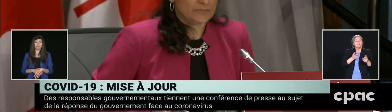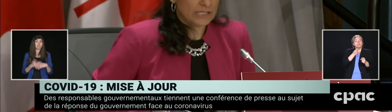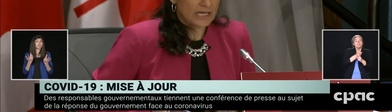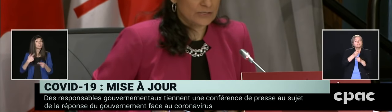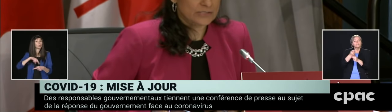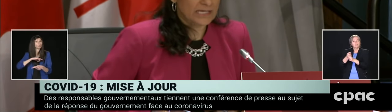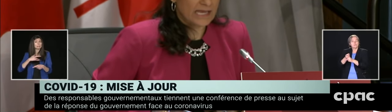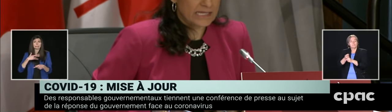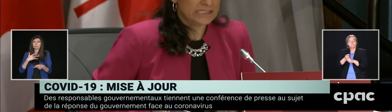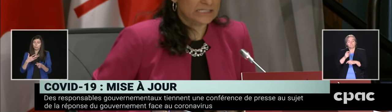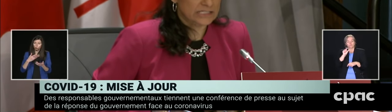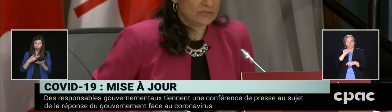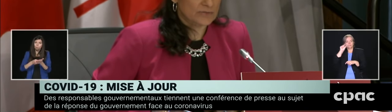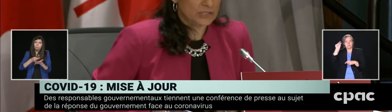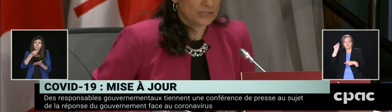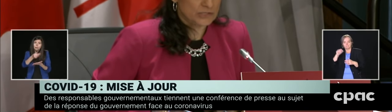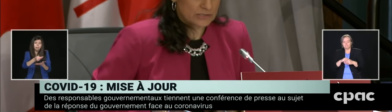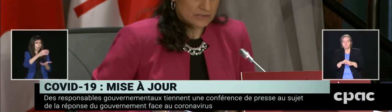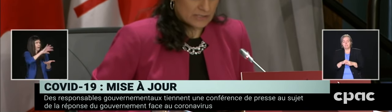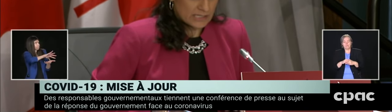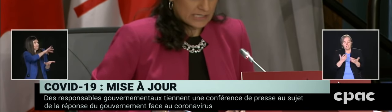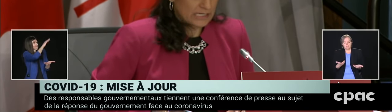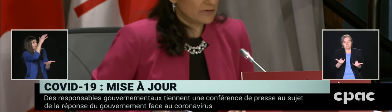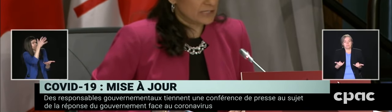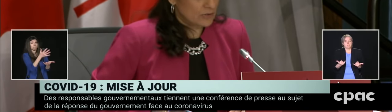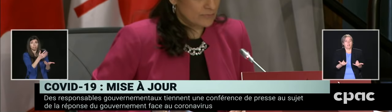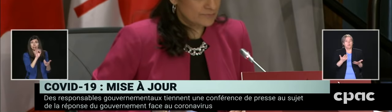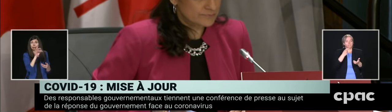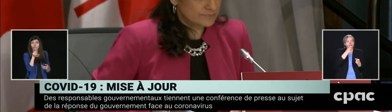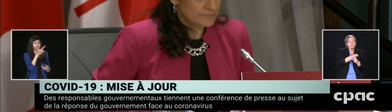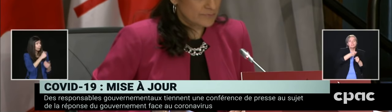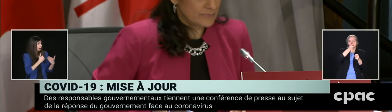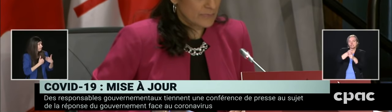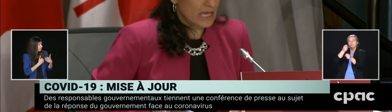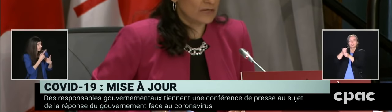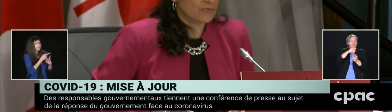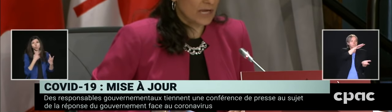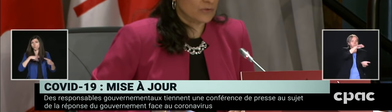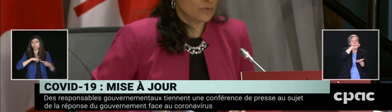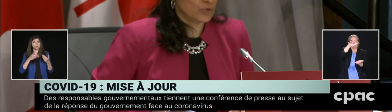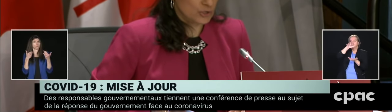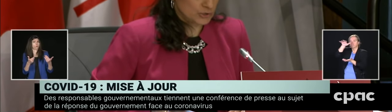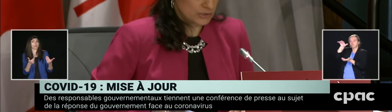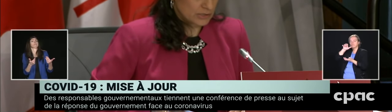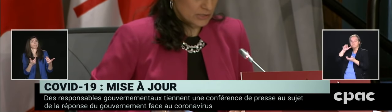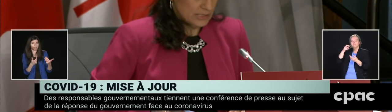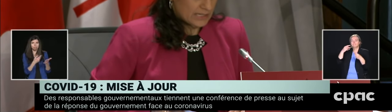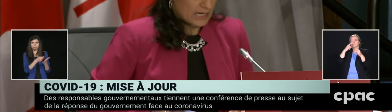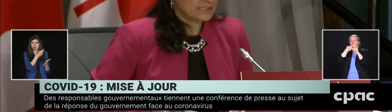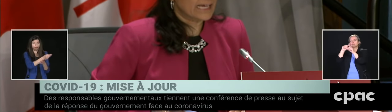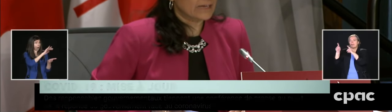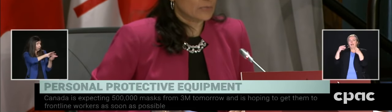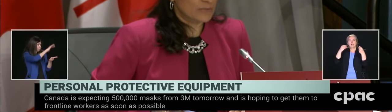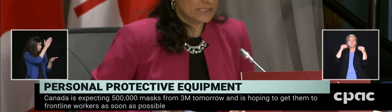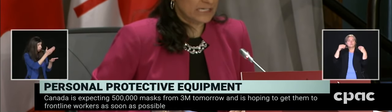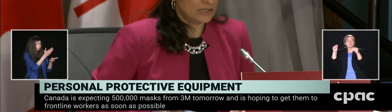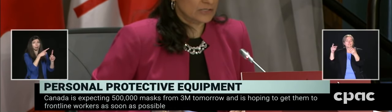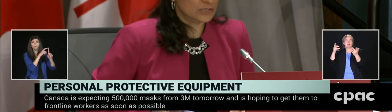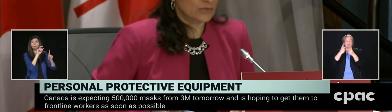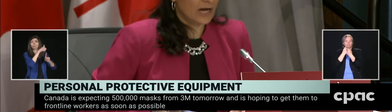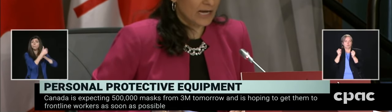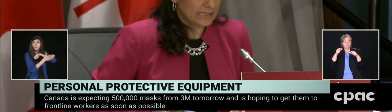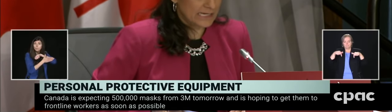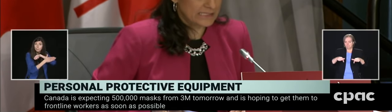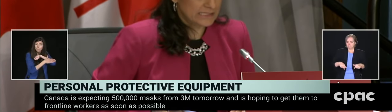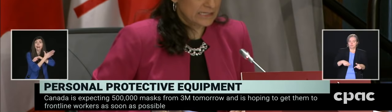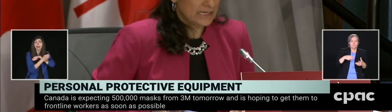available suppliers and distributors here at home and around the world. I'll take a moment here